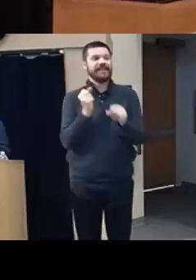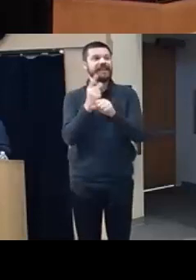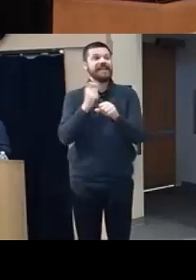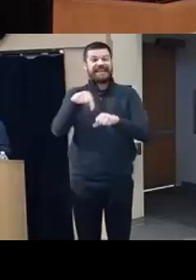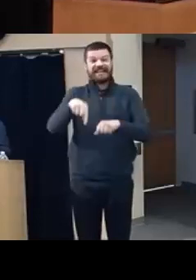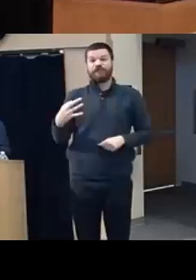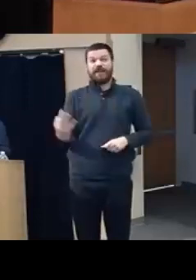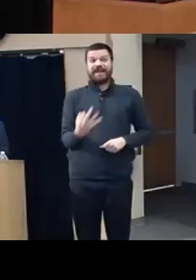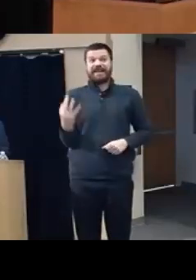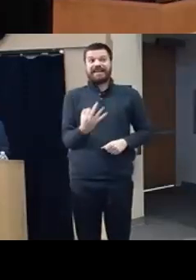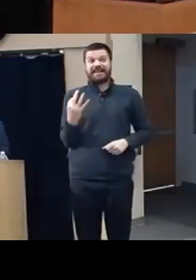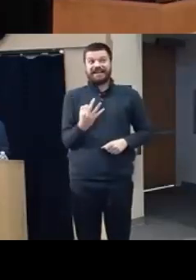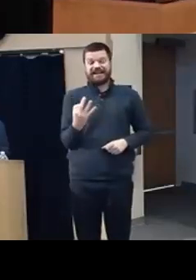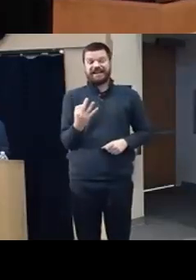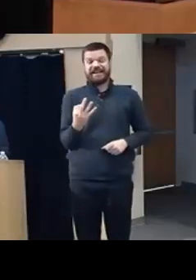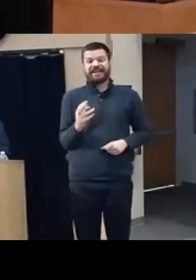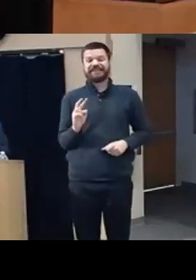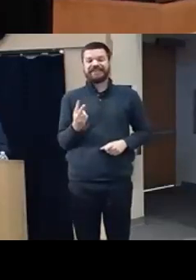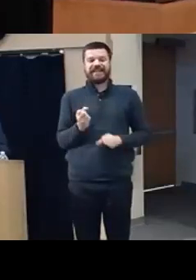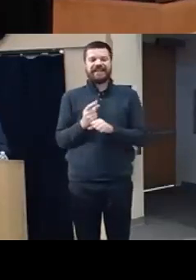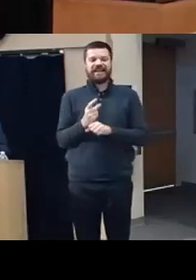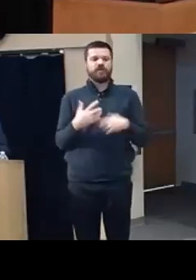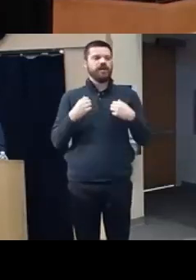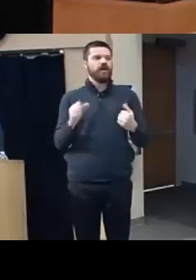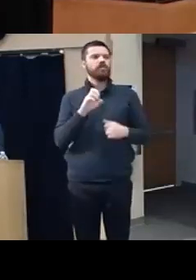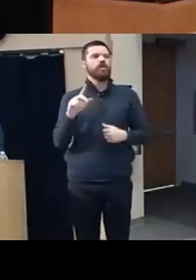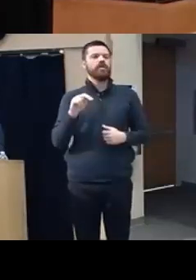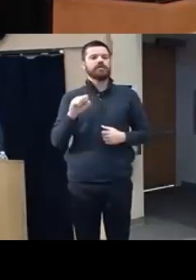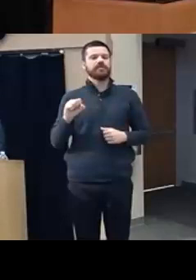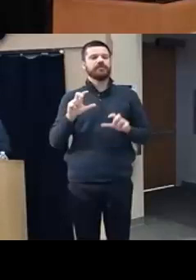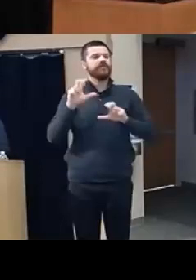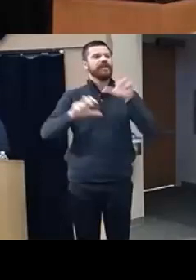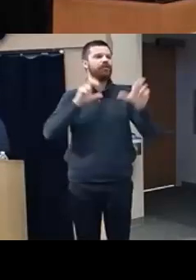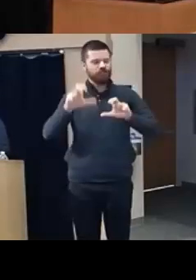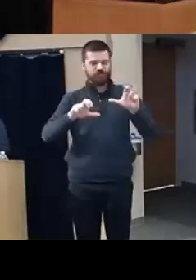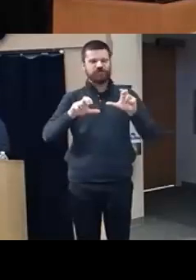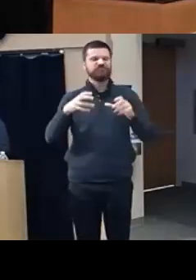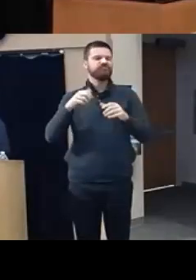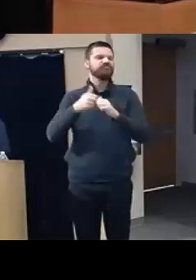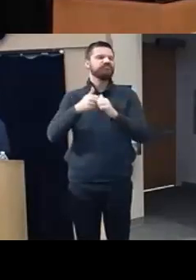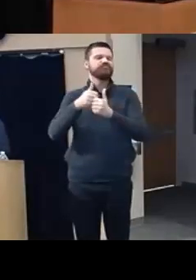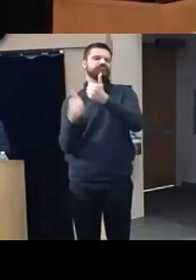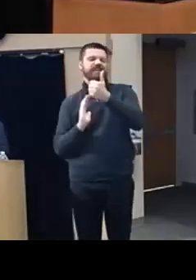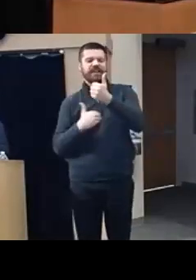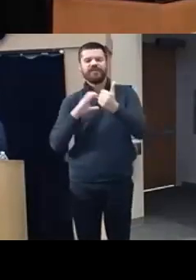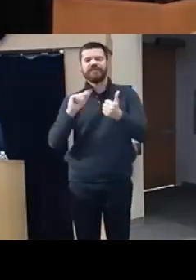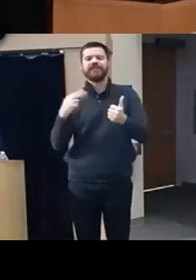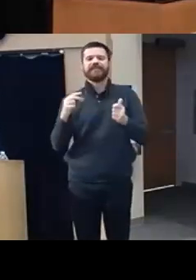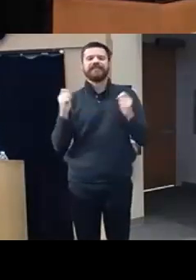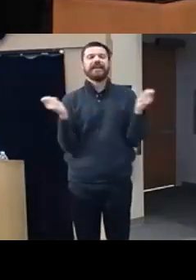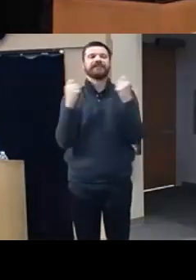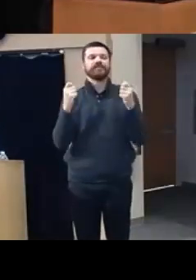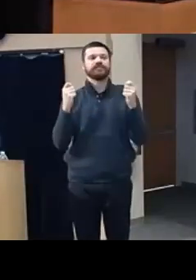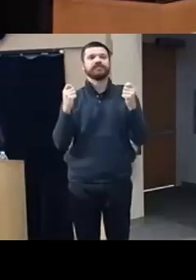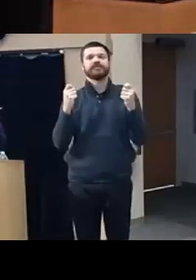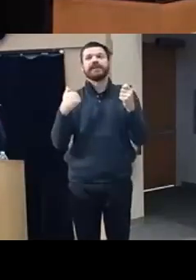This Friday, we will have our second annual Health and Wellness Fair as a part of our 50th anniversary celebration. There's going to